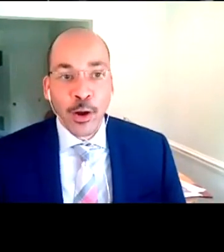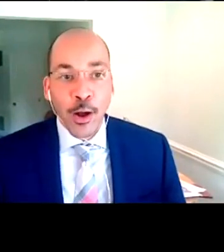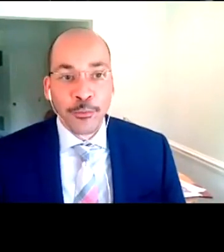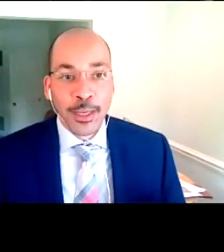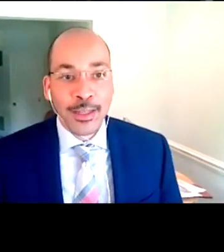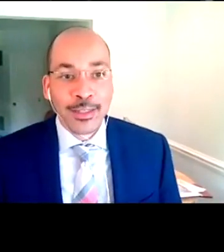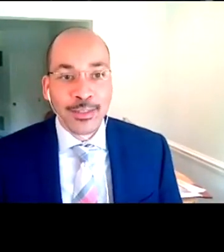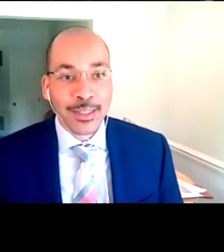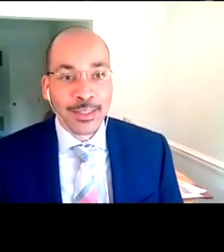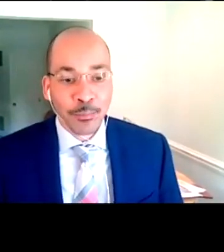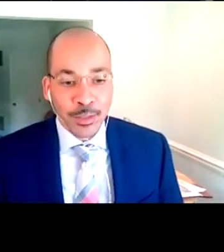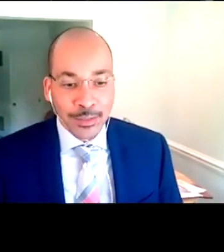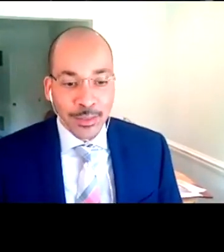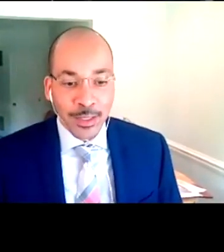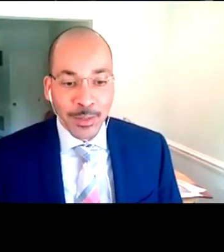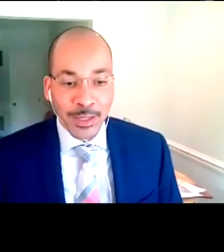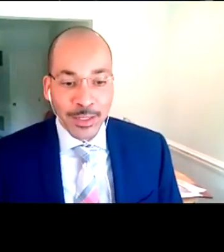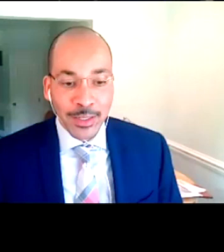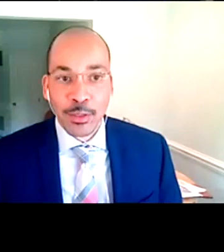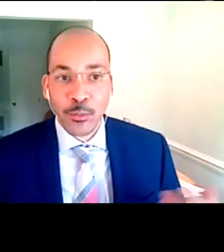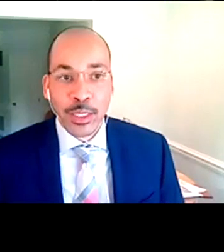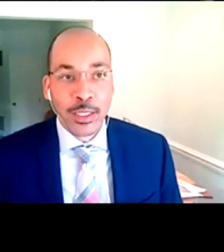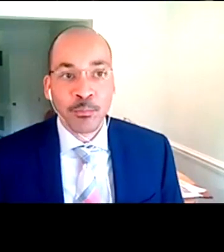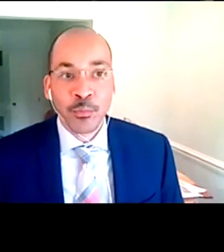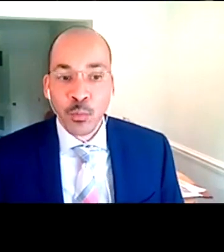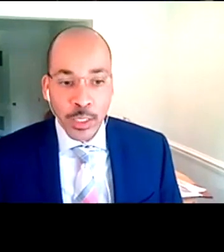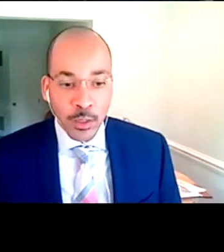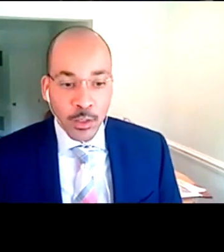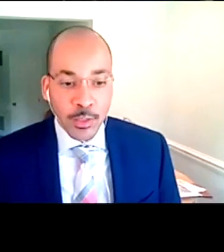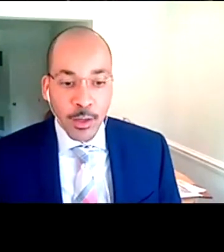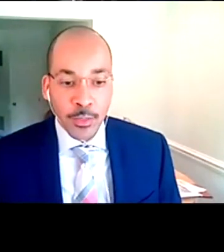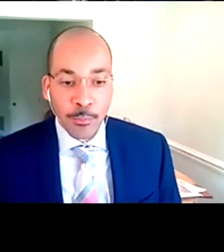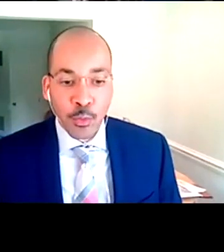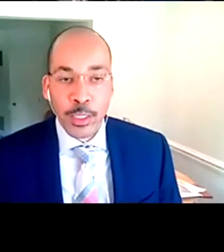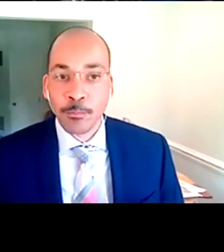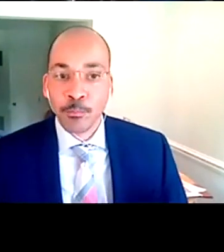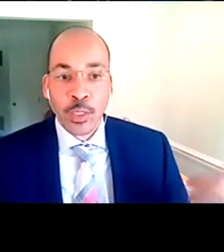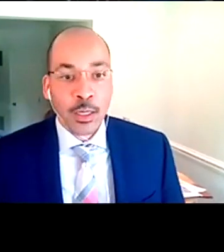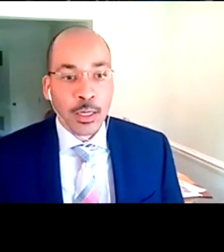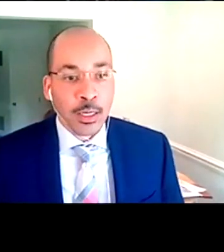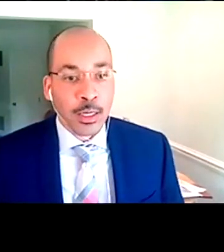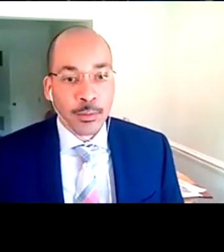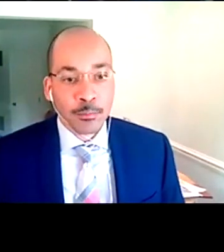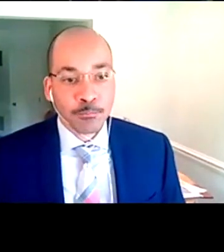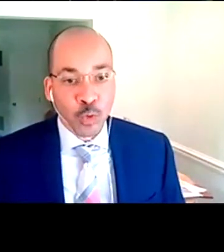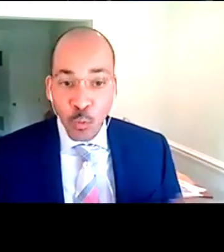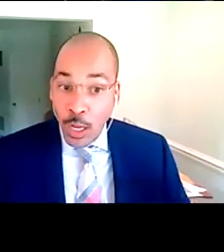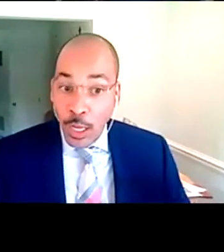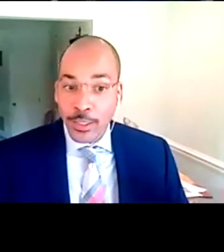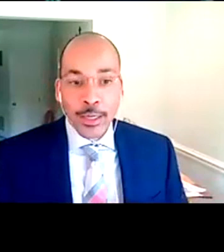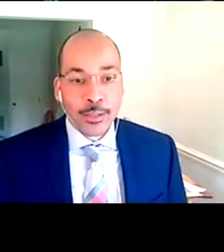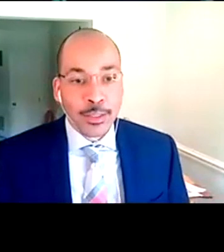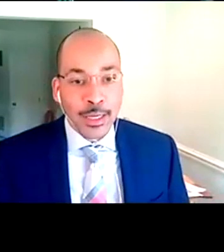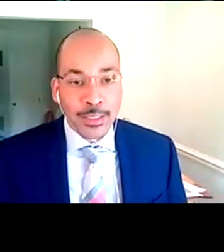your coffee, as I like to think about at that time, and we can all talk at that point. Or wine. Or